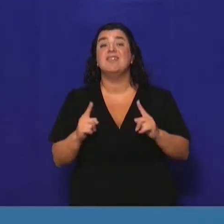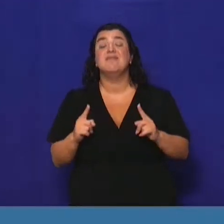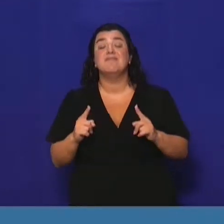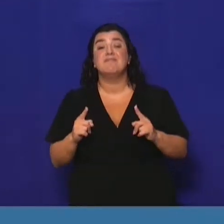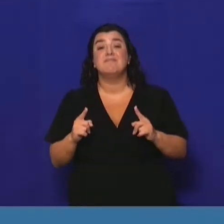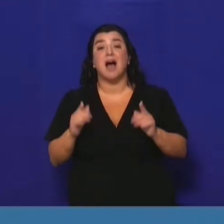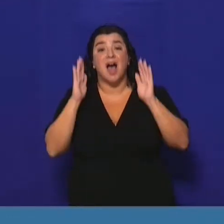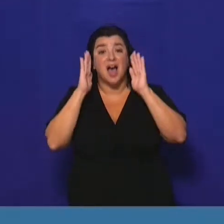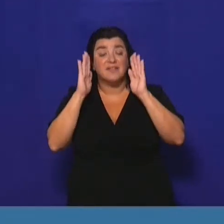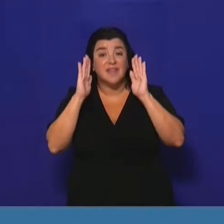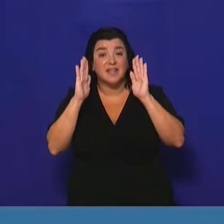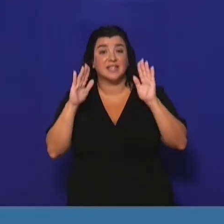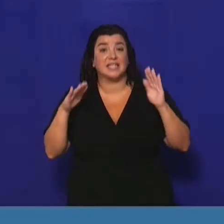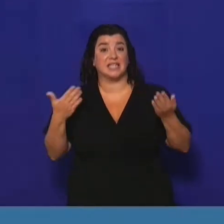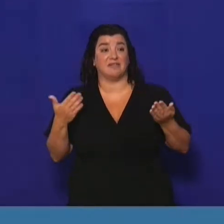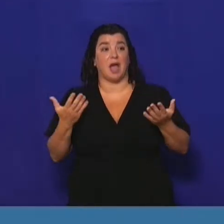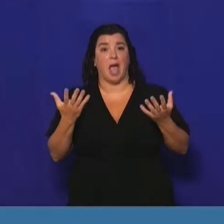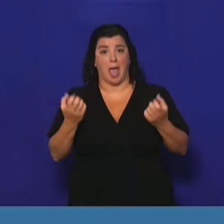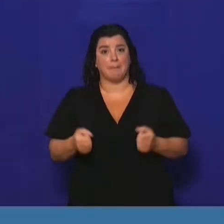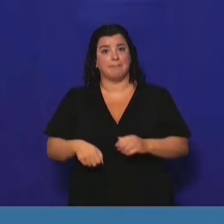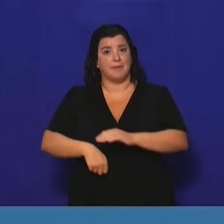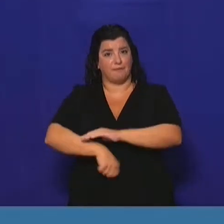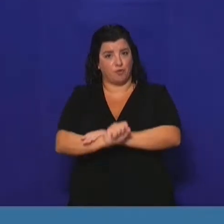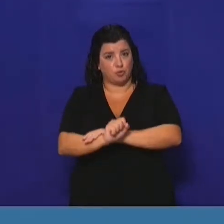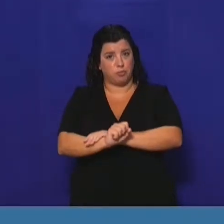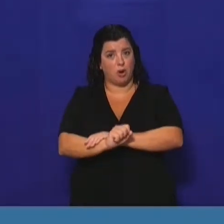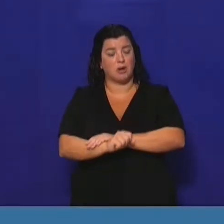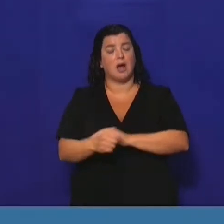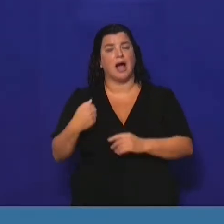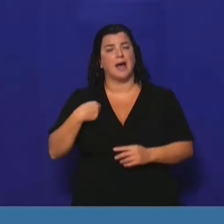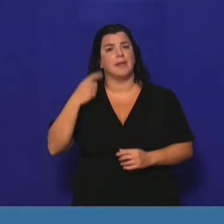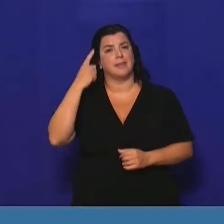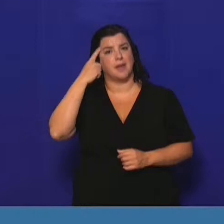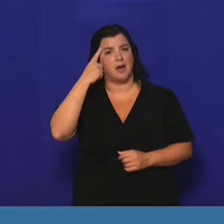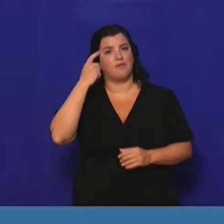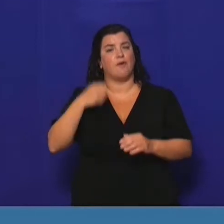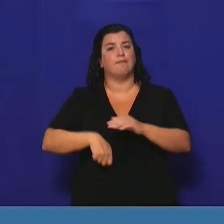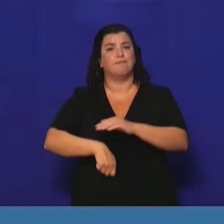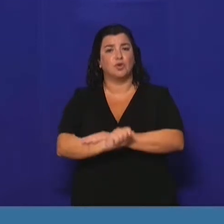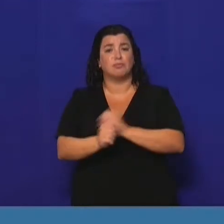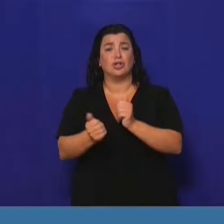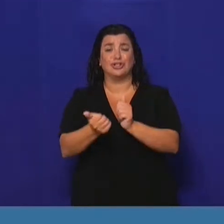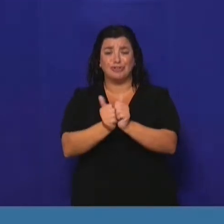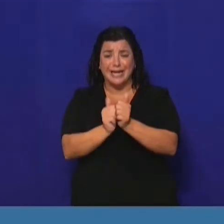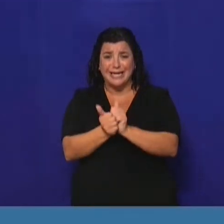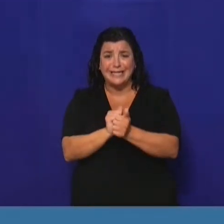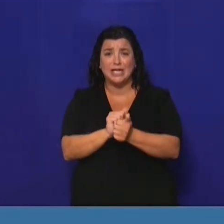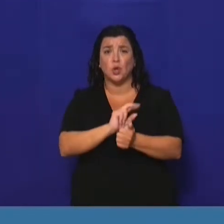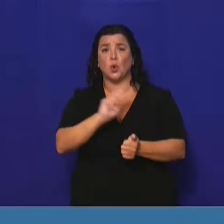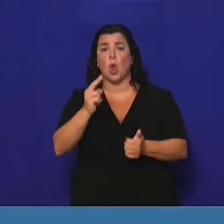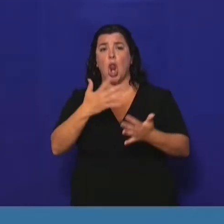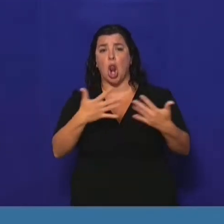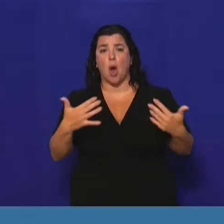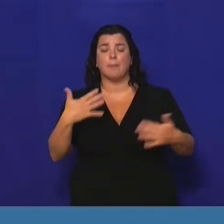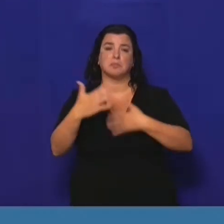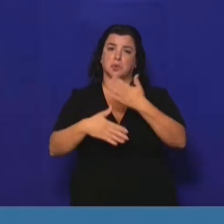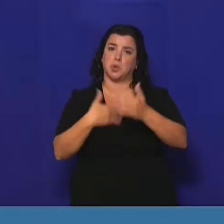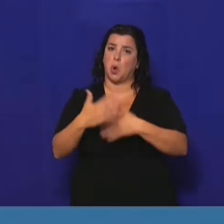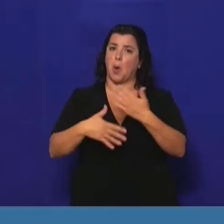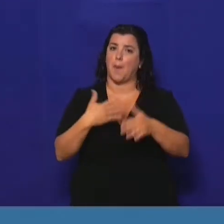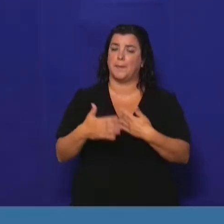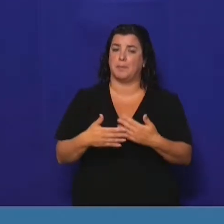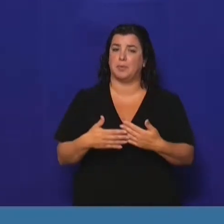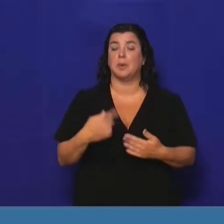mitigazzjoni. Anka l-futbol, nafu li u koll bħala futbol u koll il-training u anka l-lobba għaddej, bħalma rajtu minnu